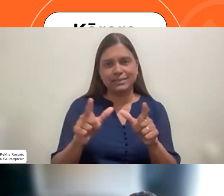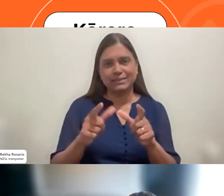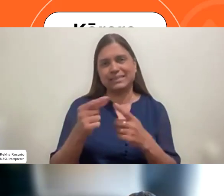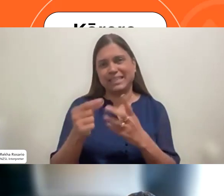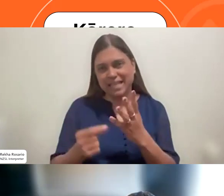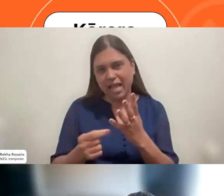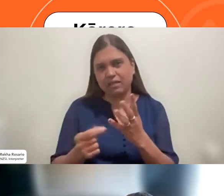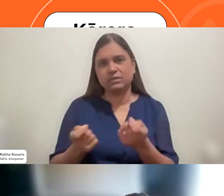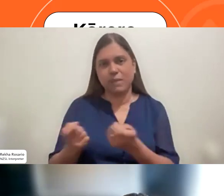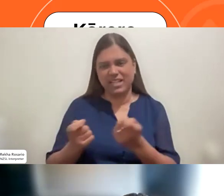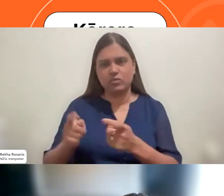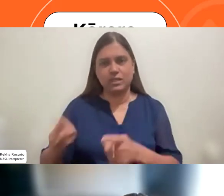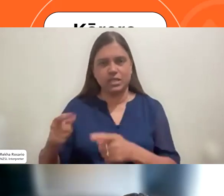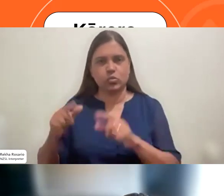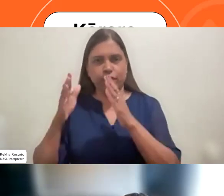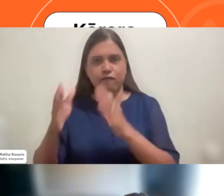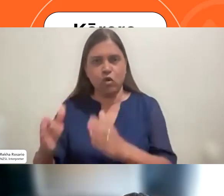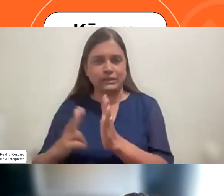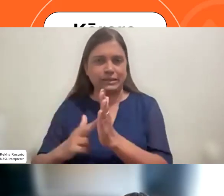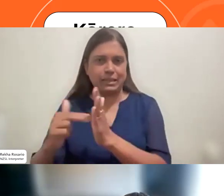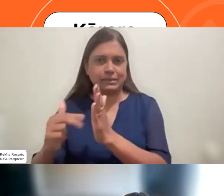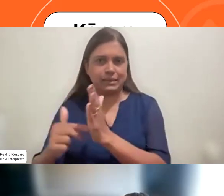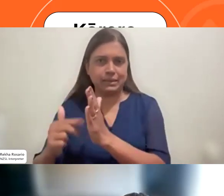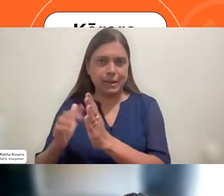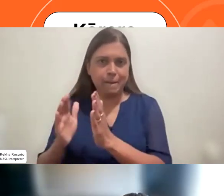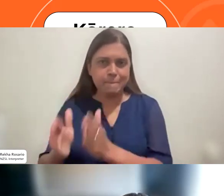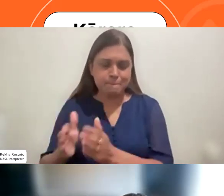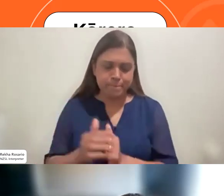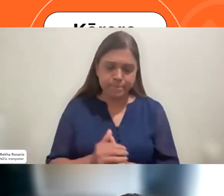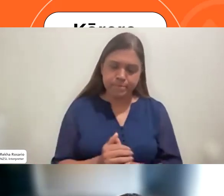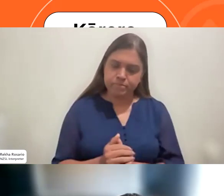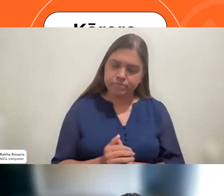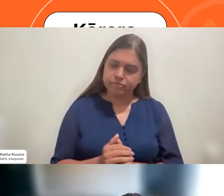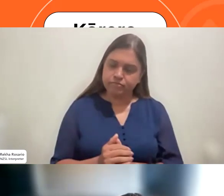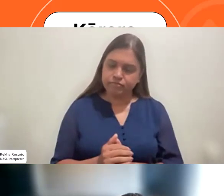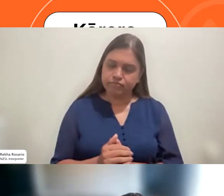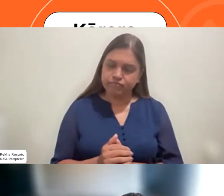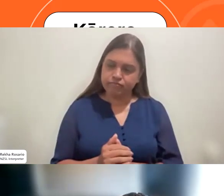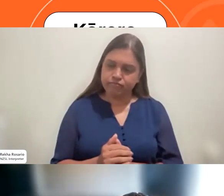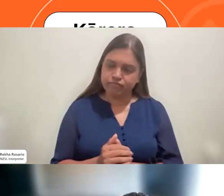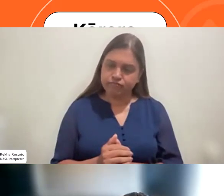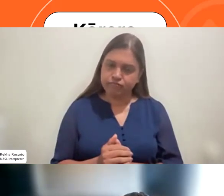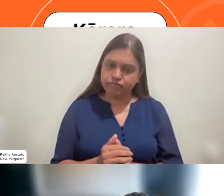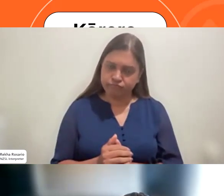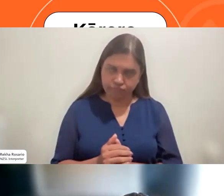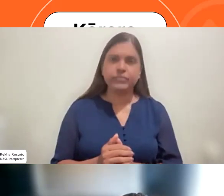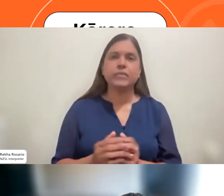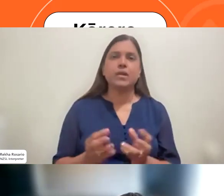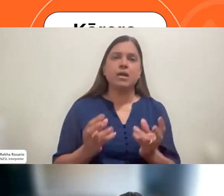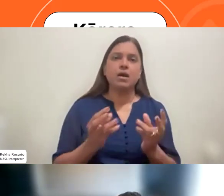Systems need to be built to include accessibility throughout the software development